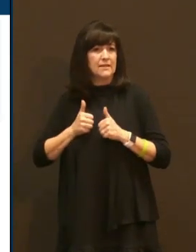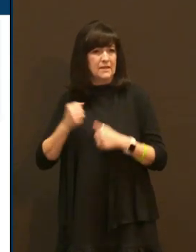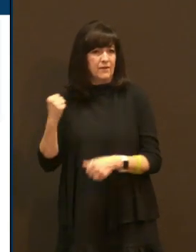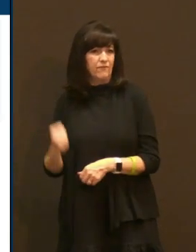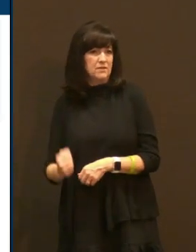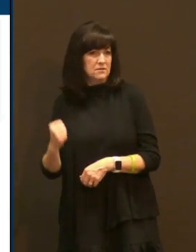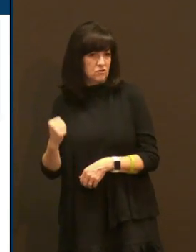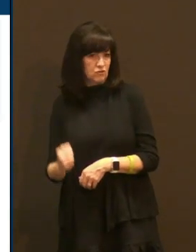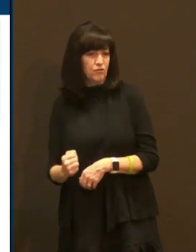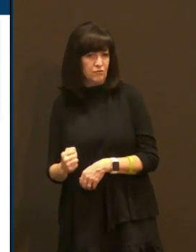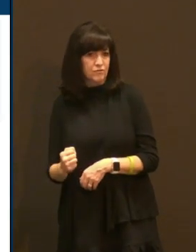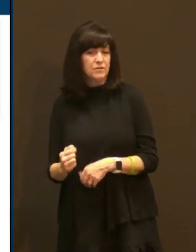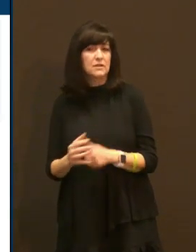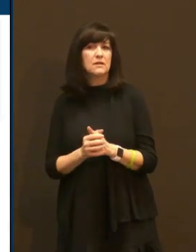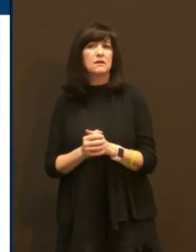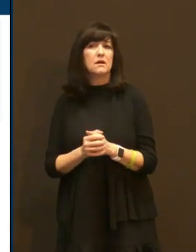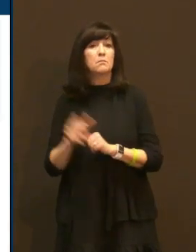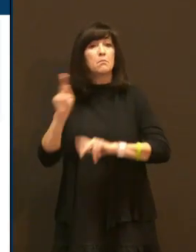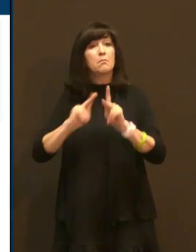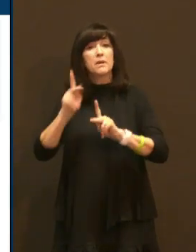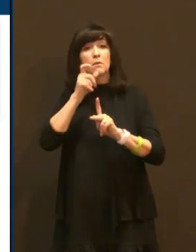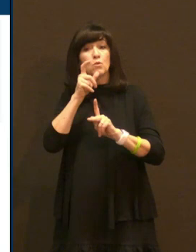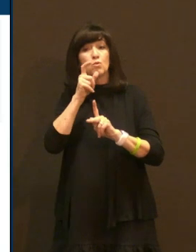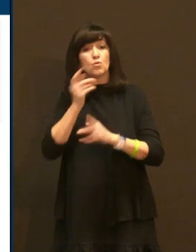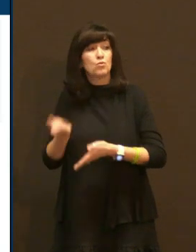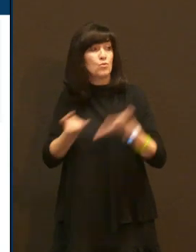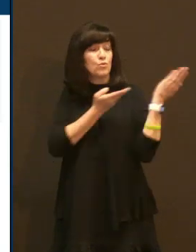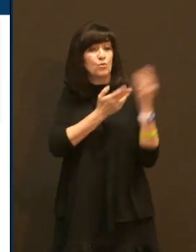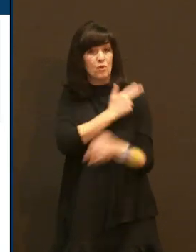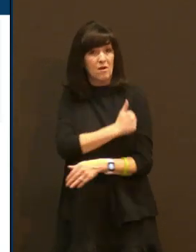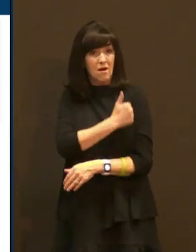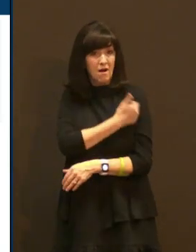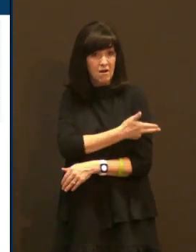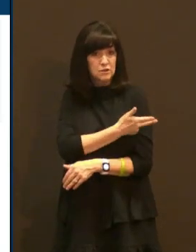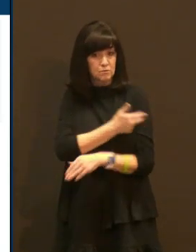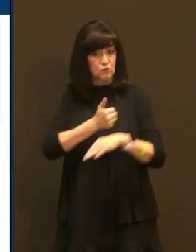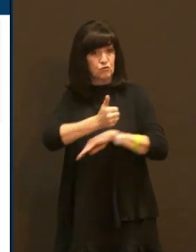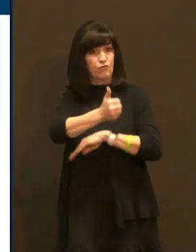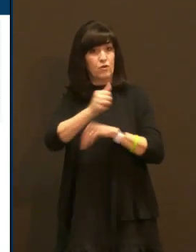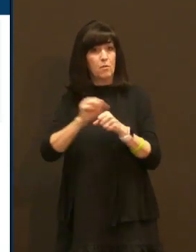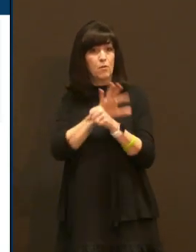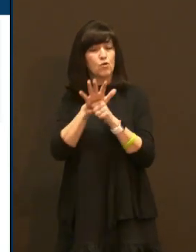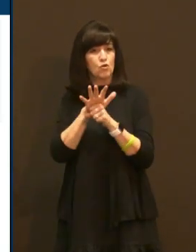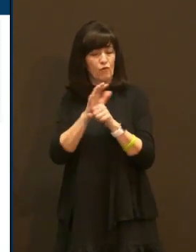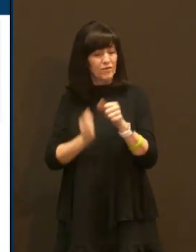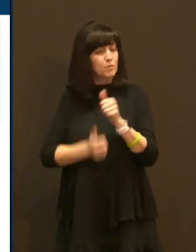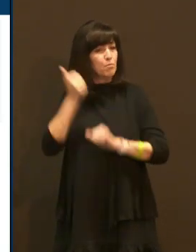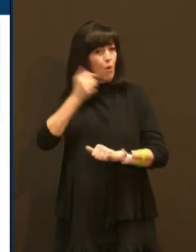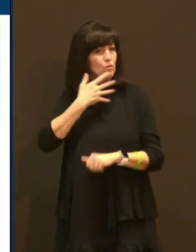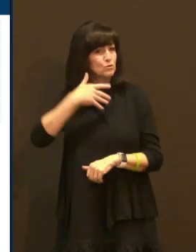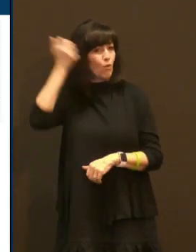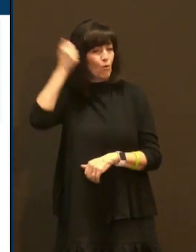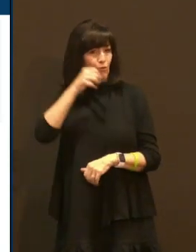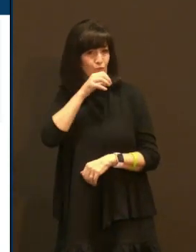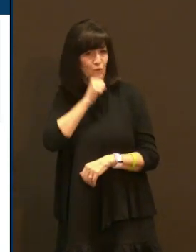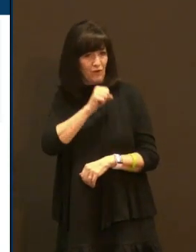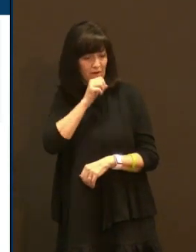elderly age group and people with compromised health conditions. Again,